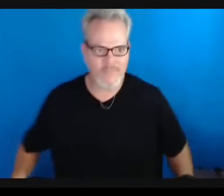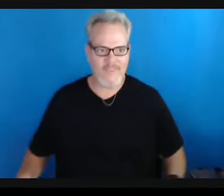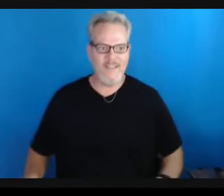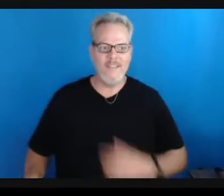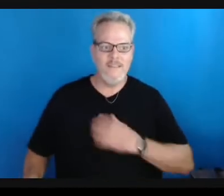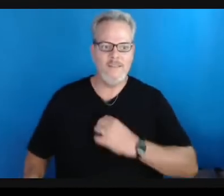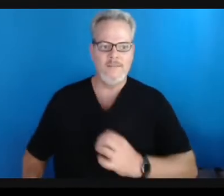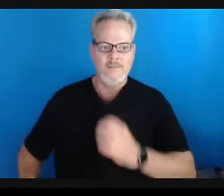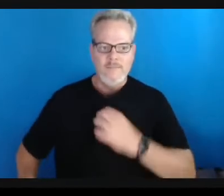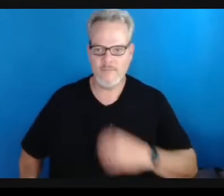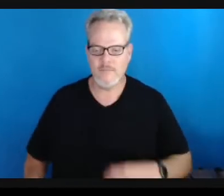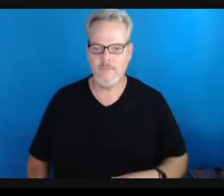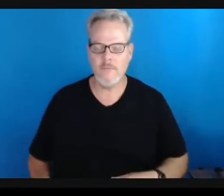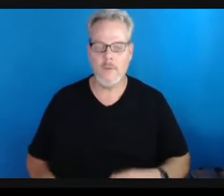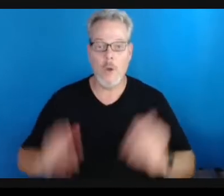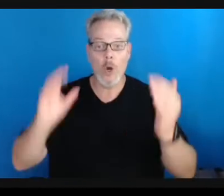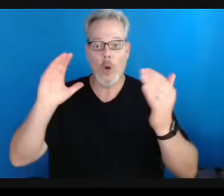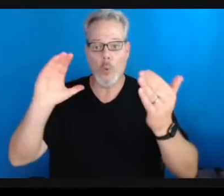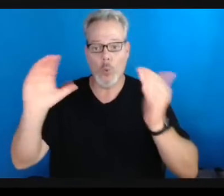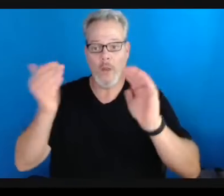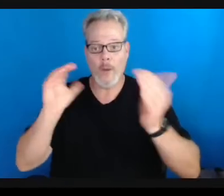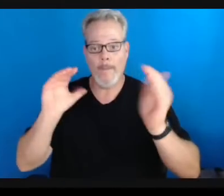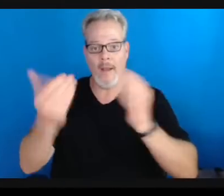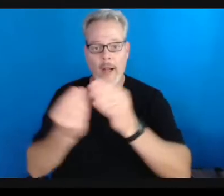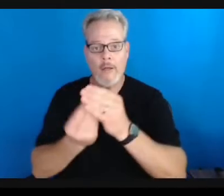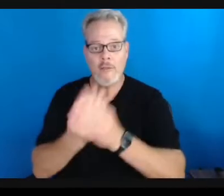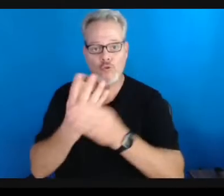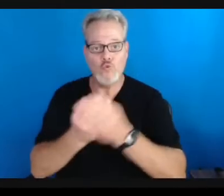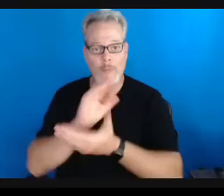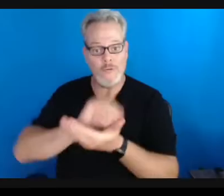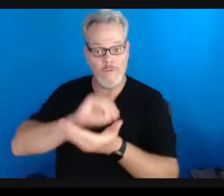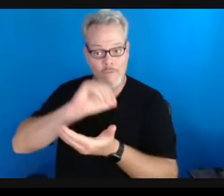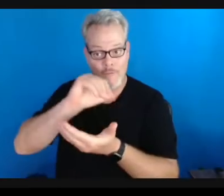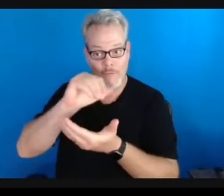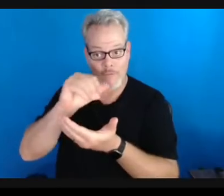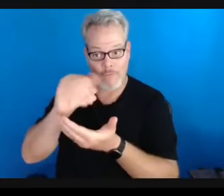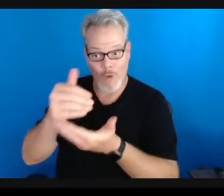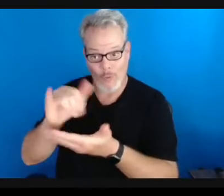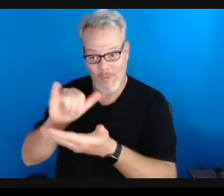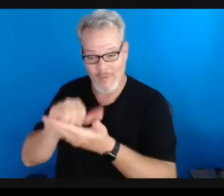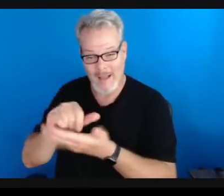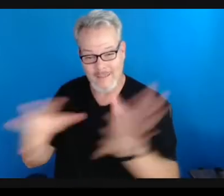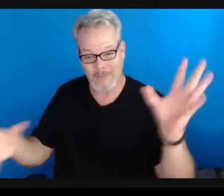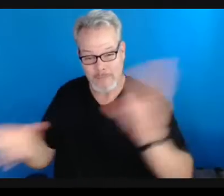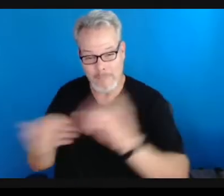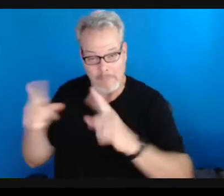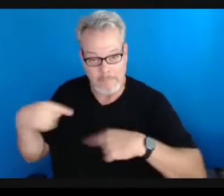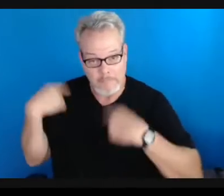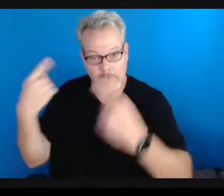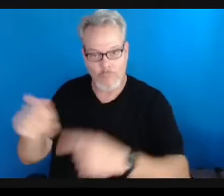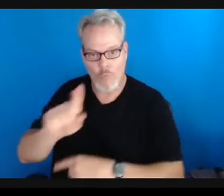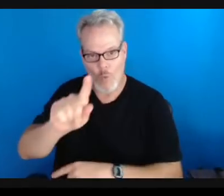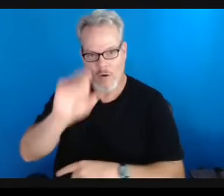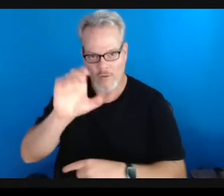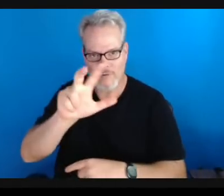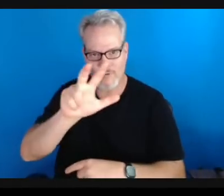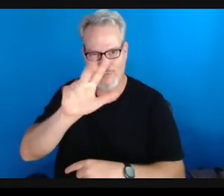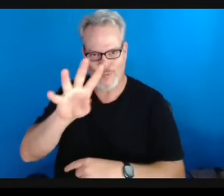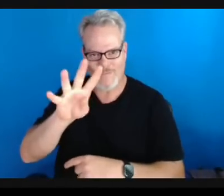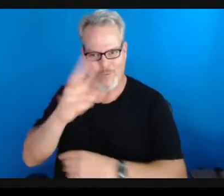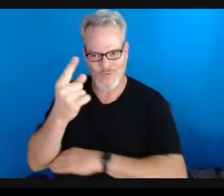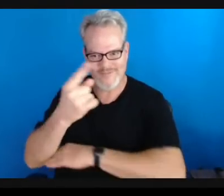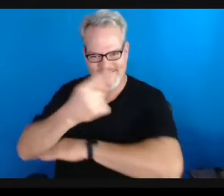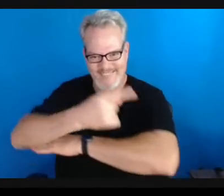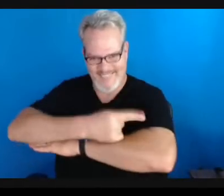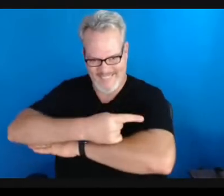when we compare our eruption volumes of our current eruption here, which has been going on 134 days through episode 20 here, to our